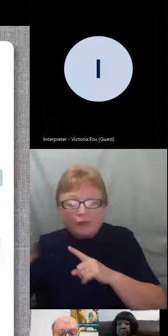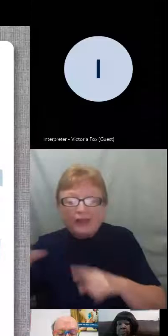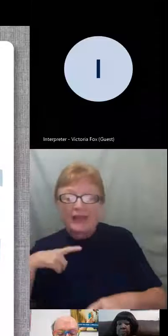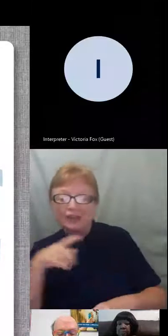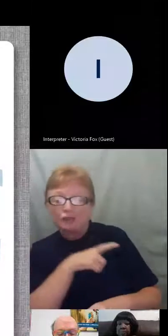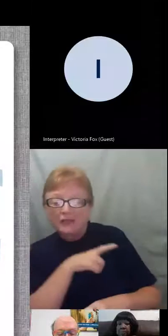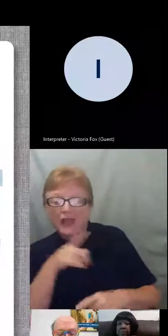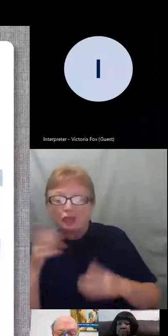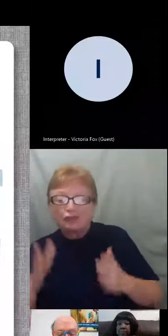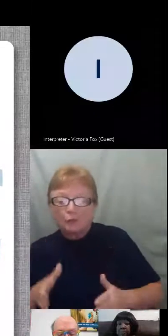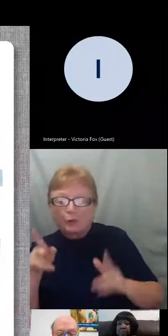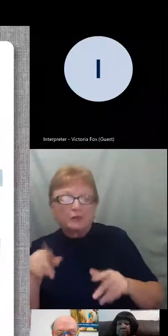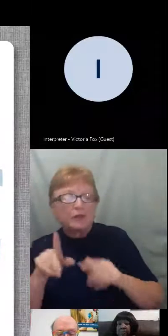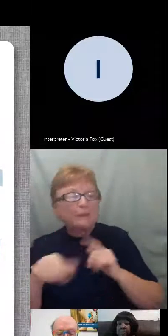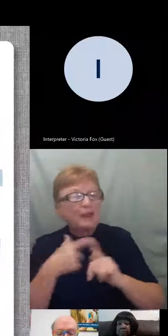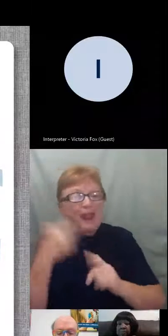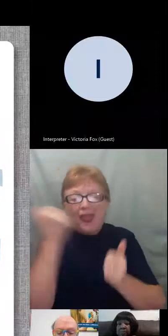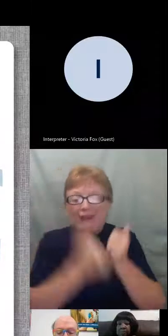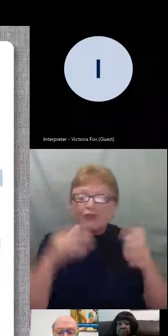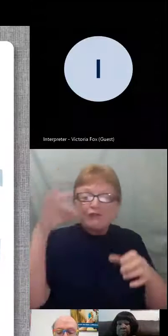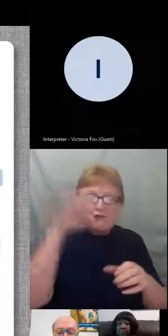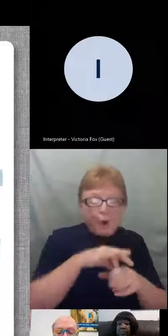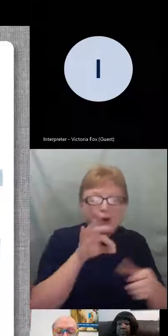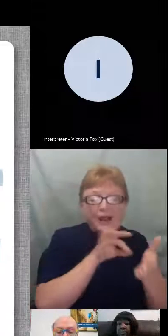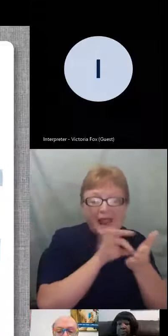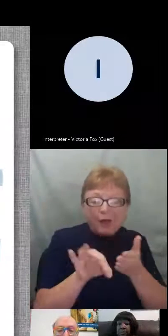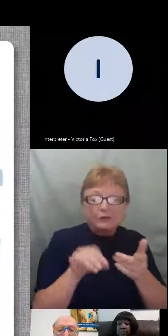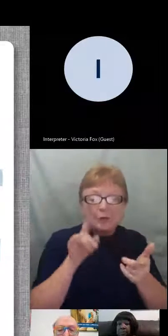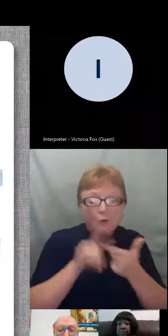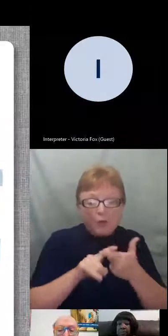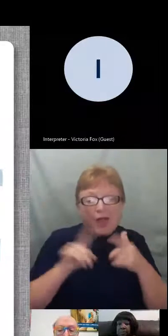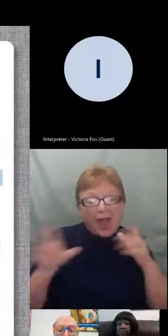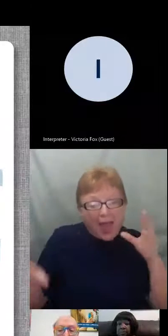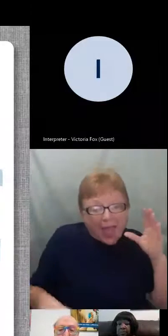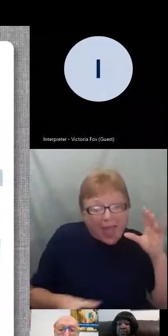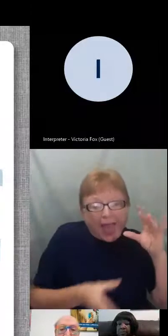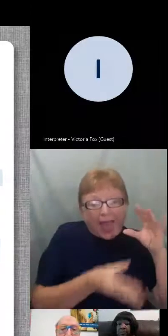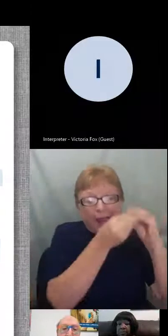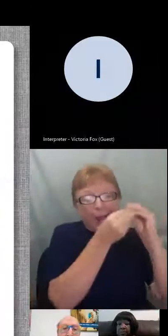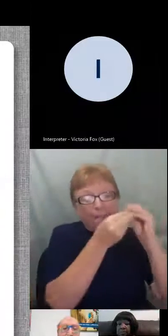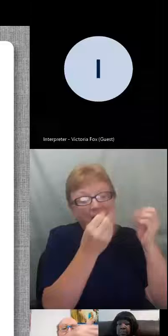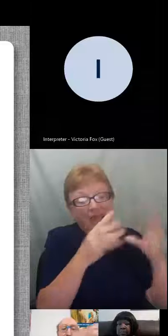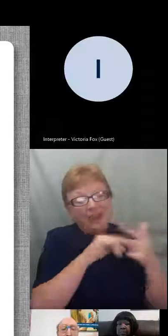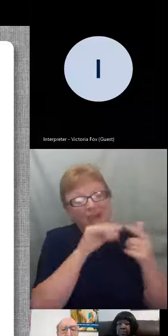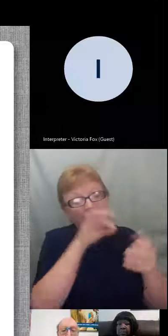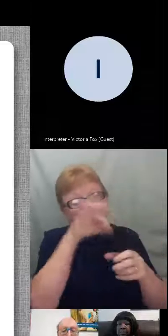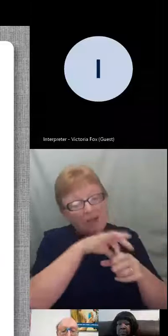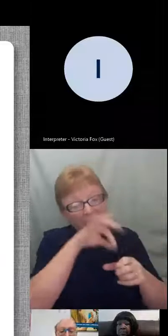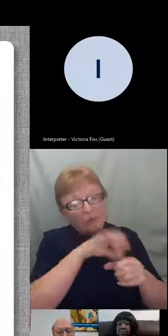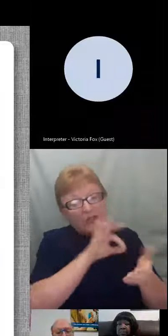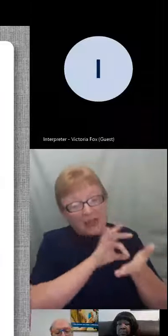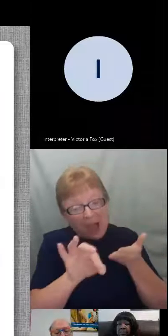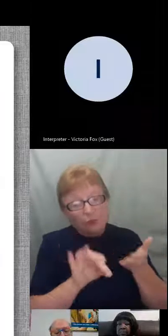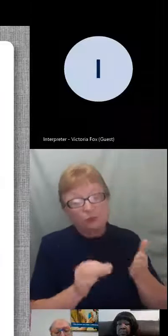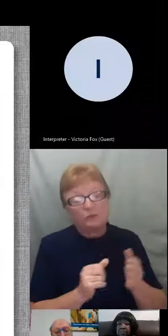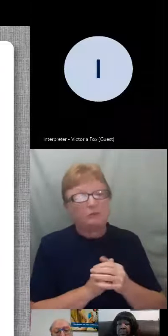counts. Your votes adds up, and that is advocacy. Next slide, please.